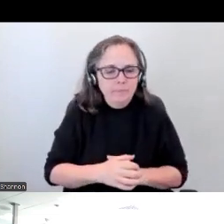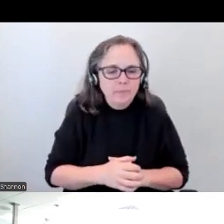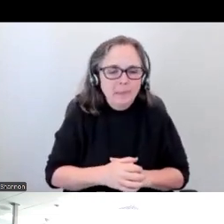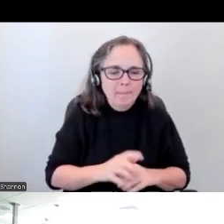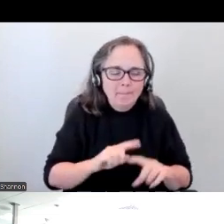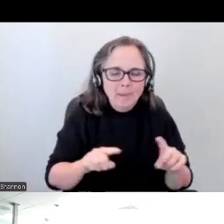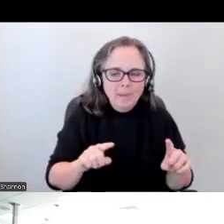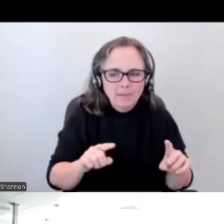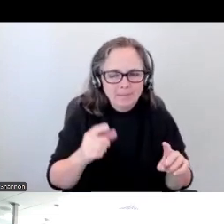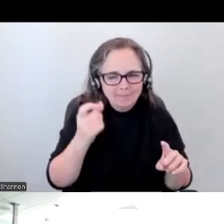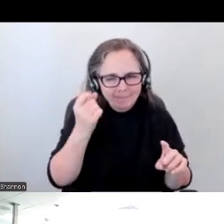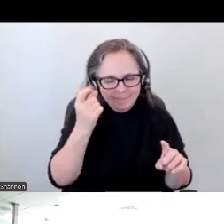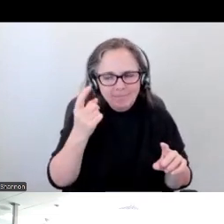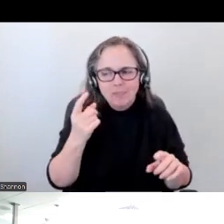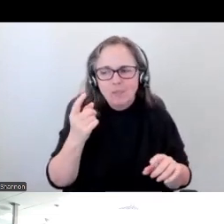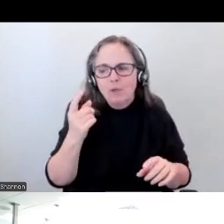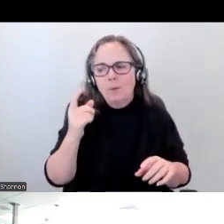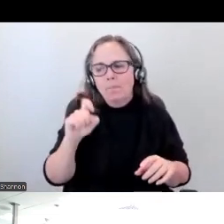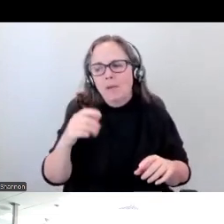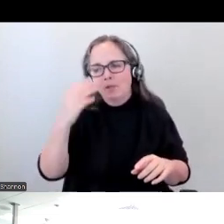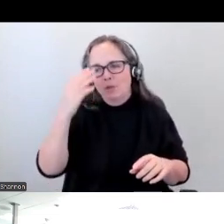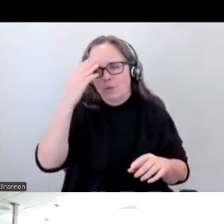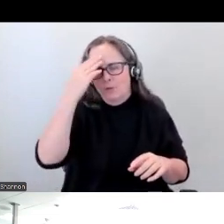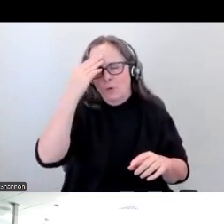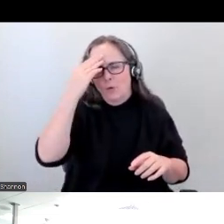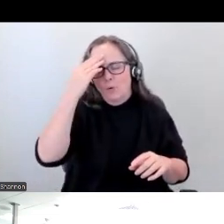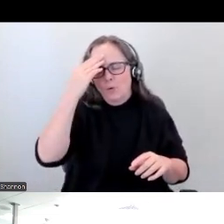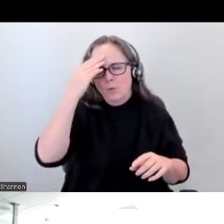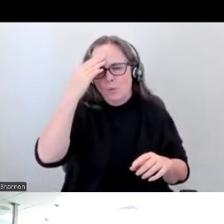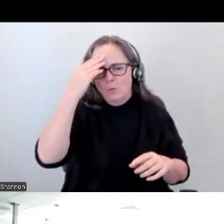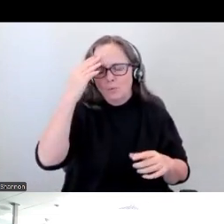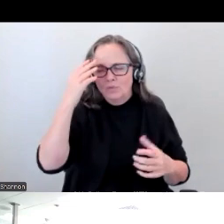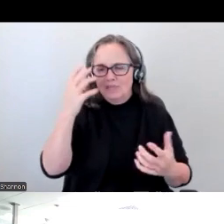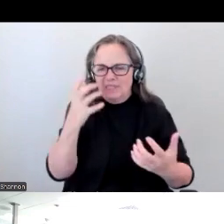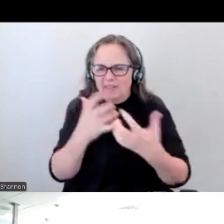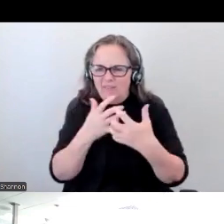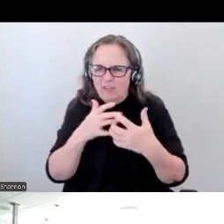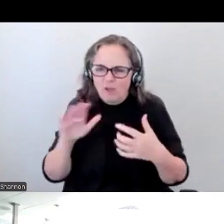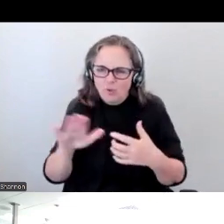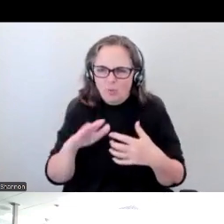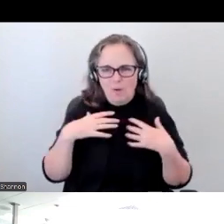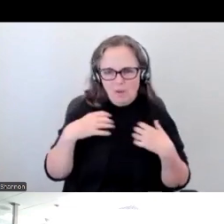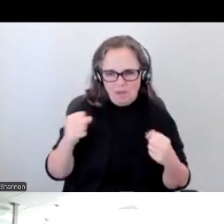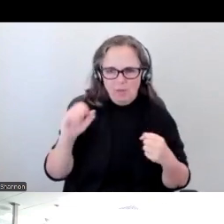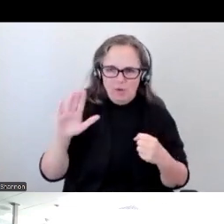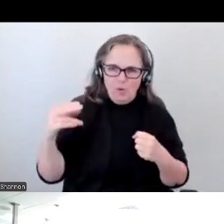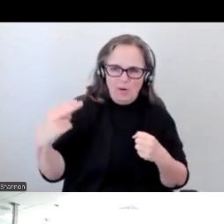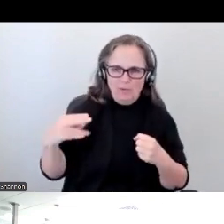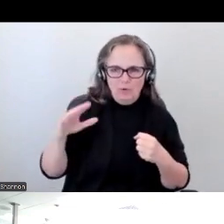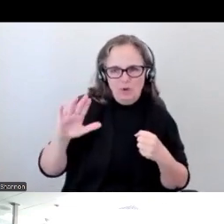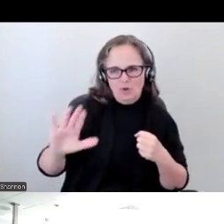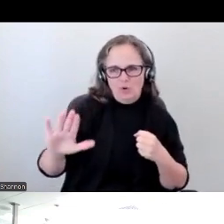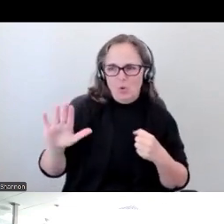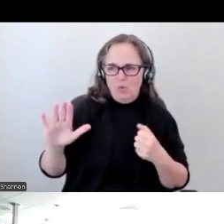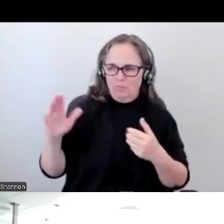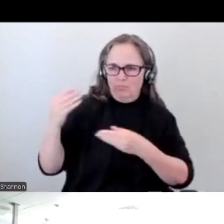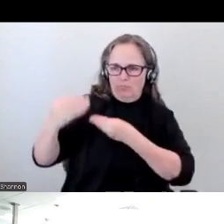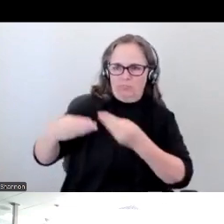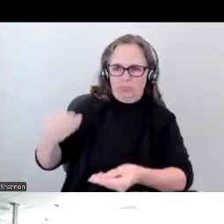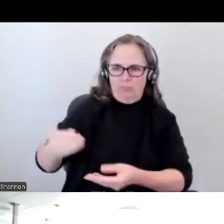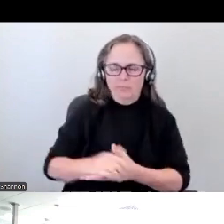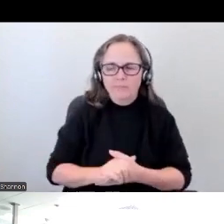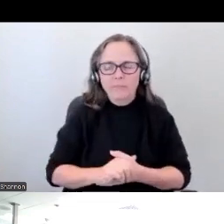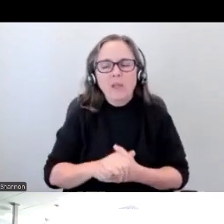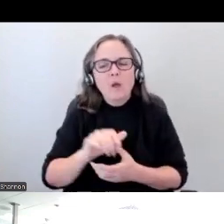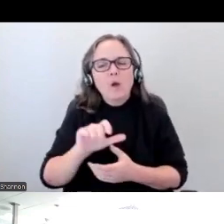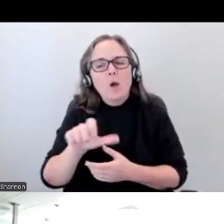it's important to know whether it's a good fit for you and your health in terms of your issues. And the other